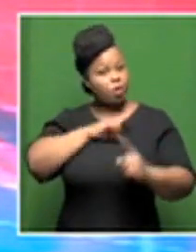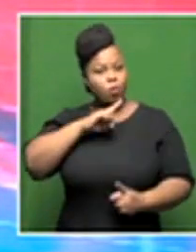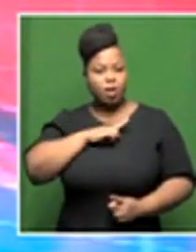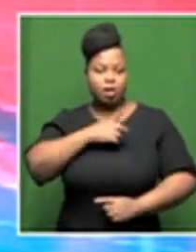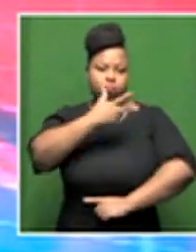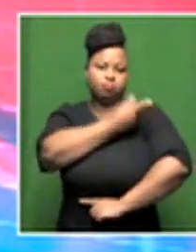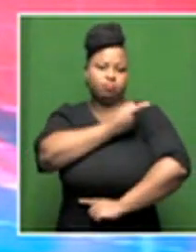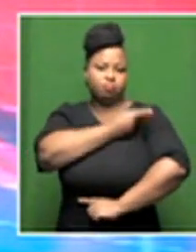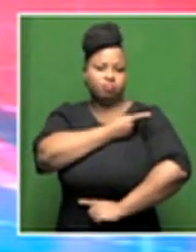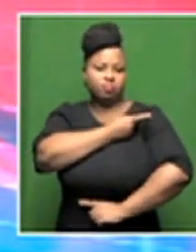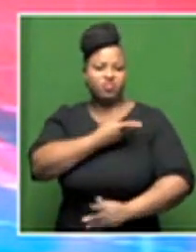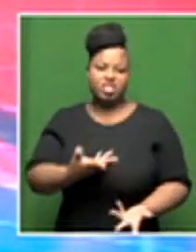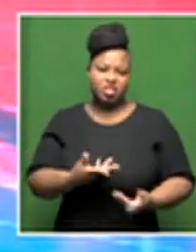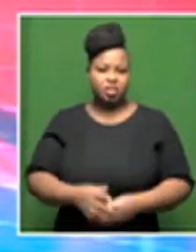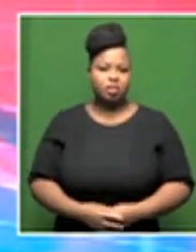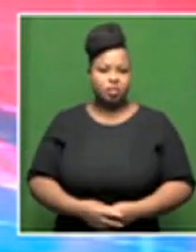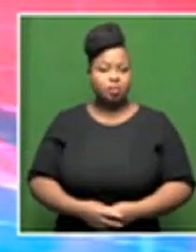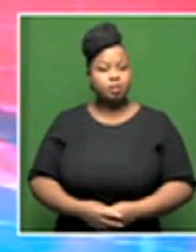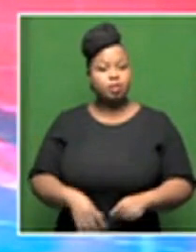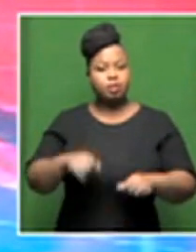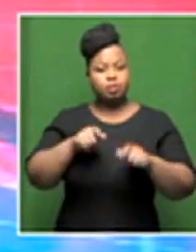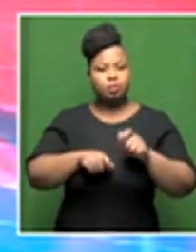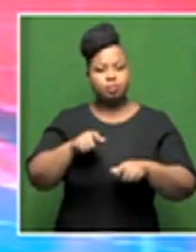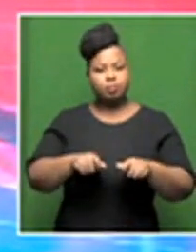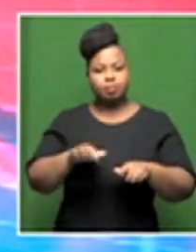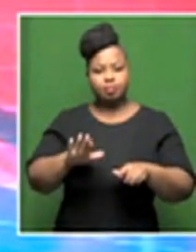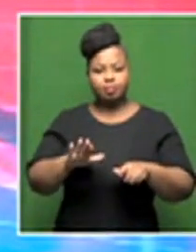is to promote the use of vaccines